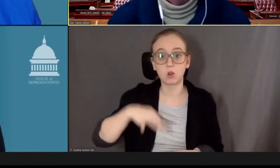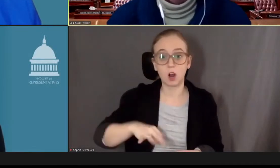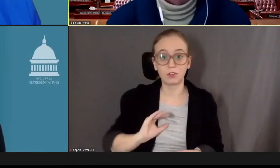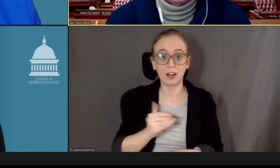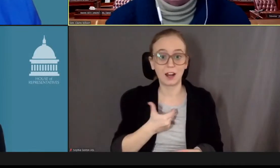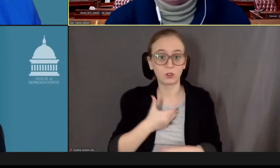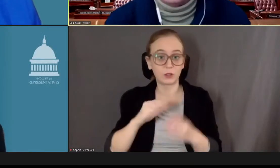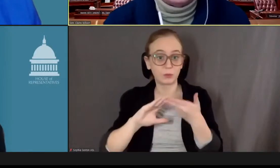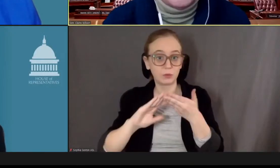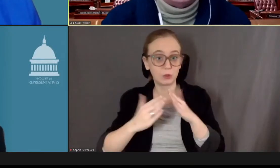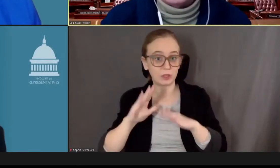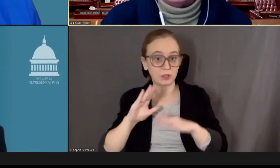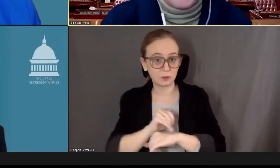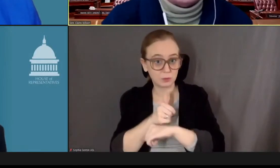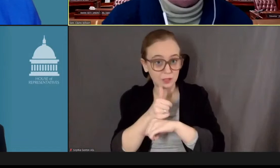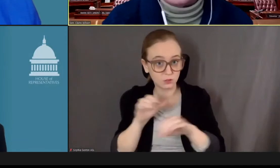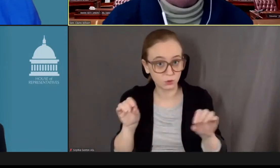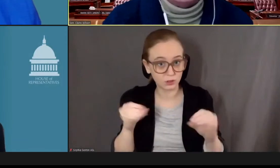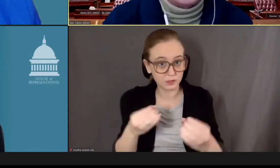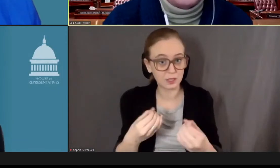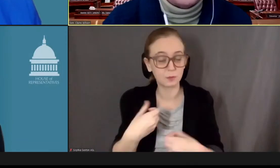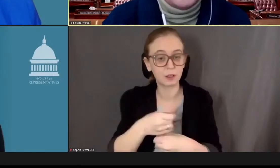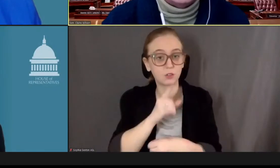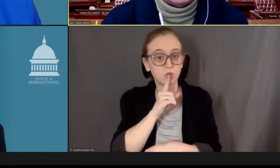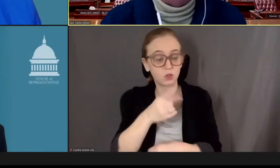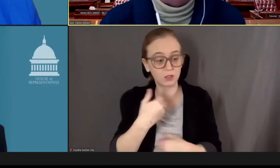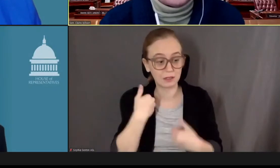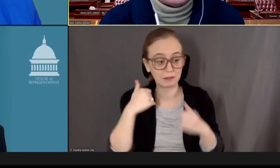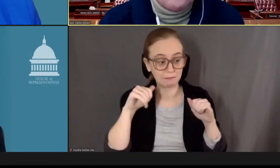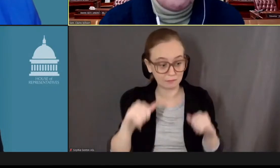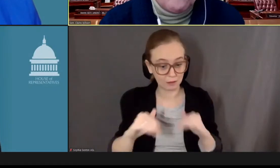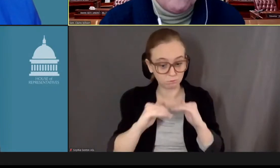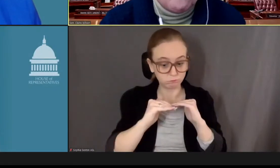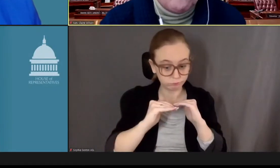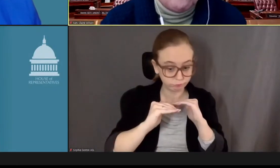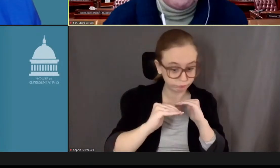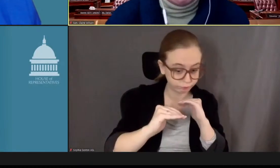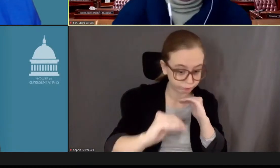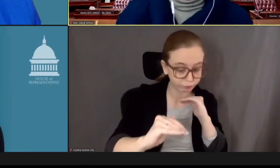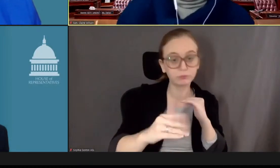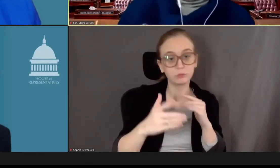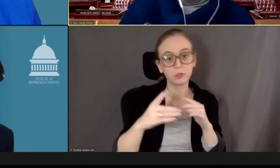afloat so that we can have the economic recovery that we're all looking for.